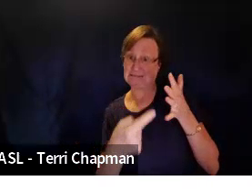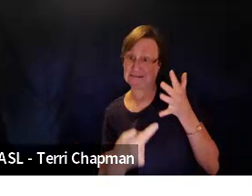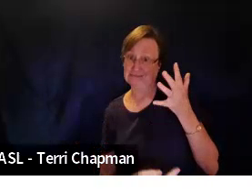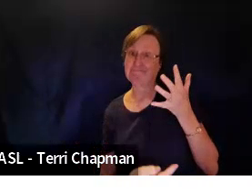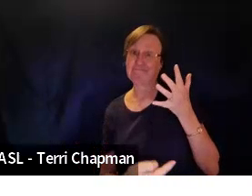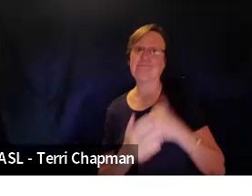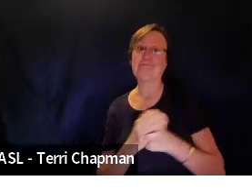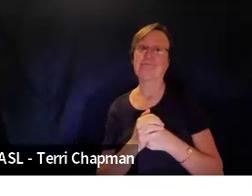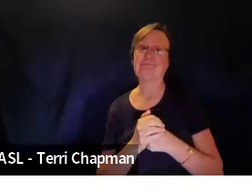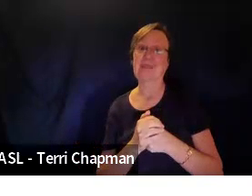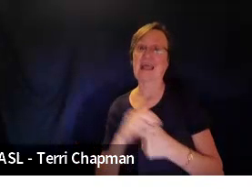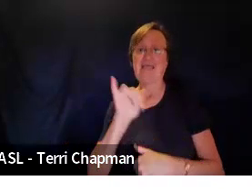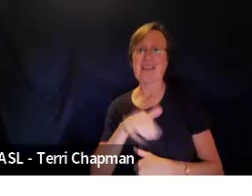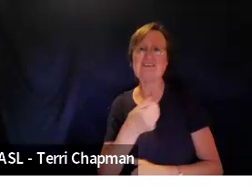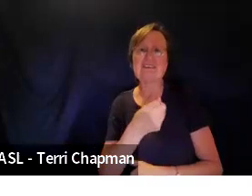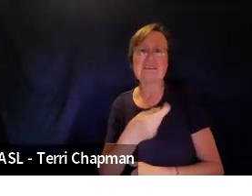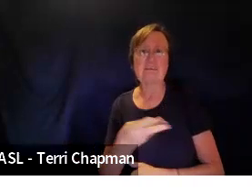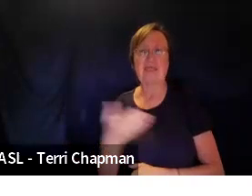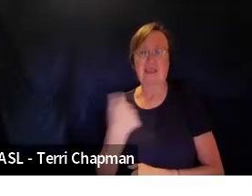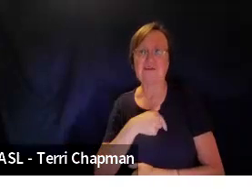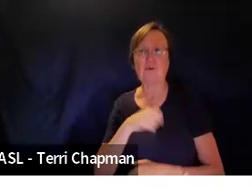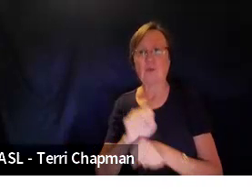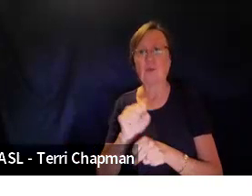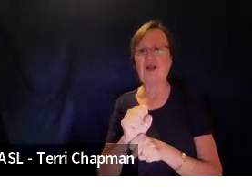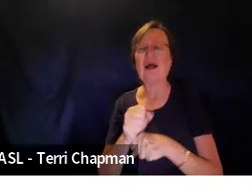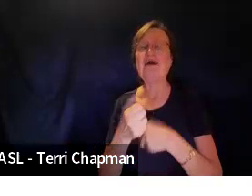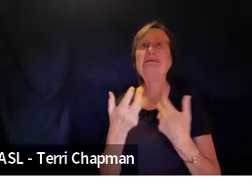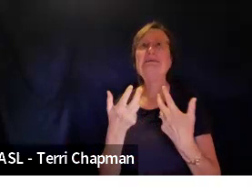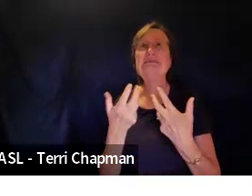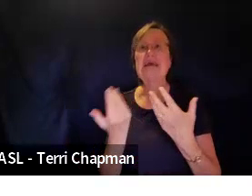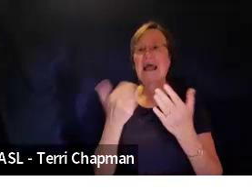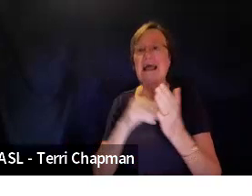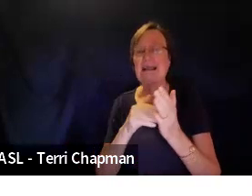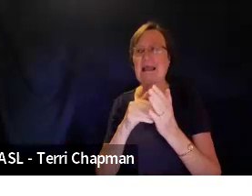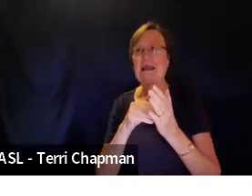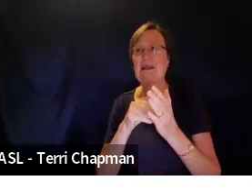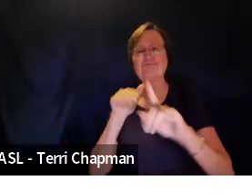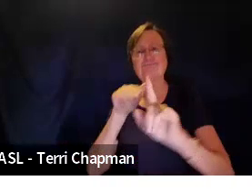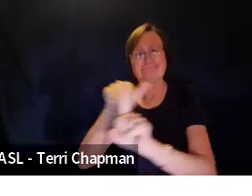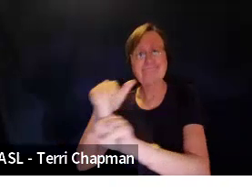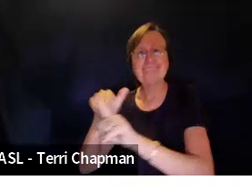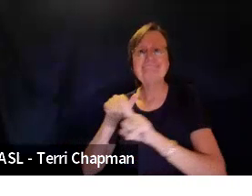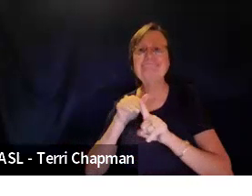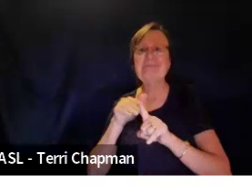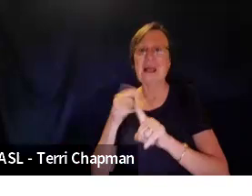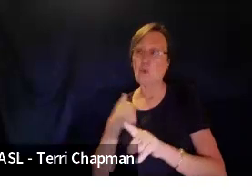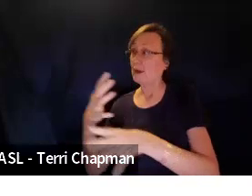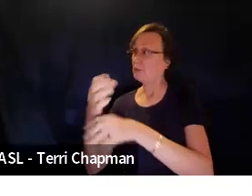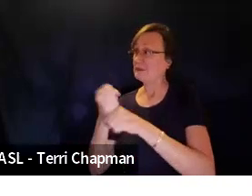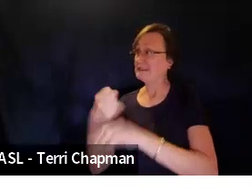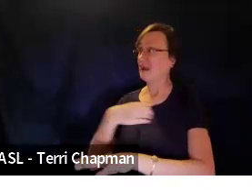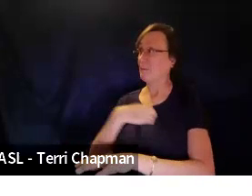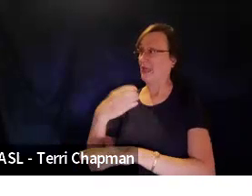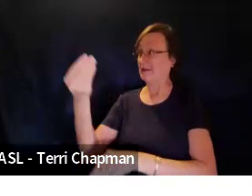So these are just some of the things that we're working on. We, again, remind folks that when we receive a complaint from the public